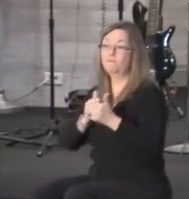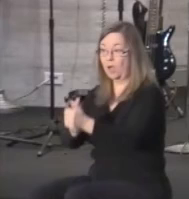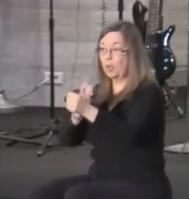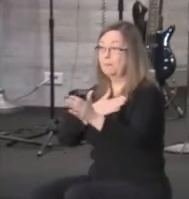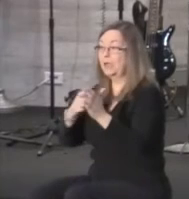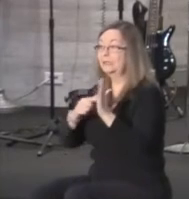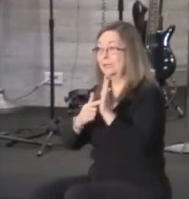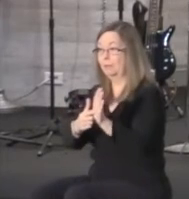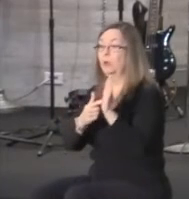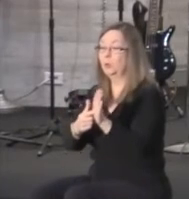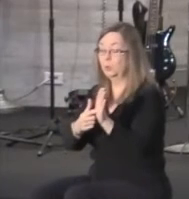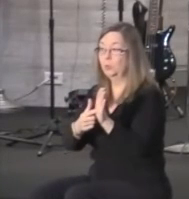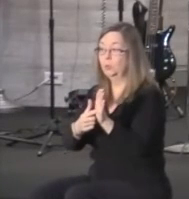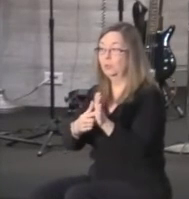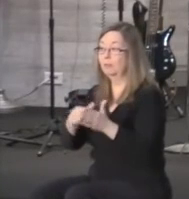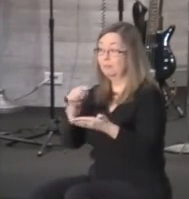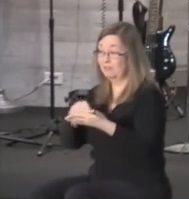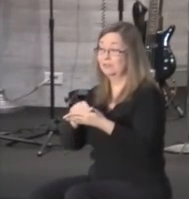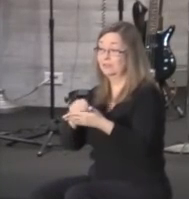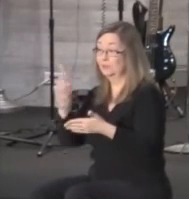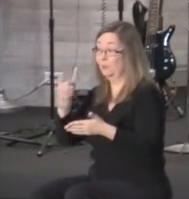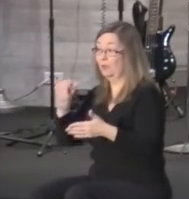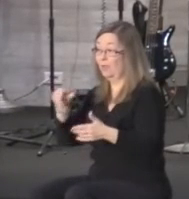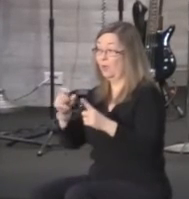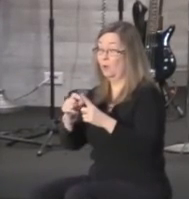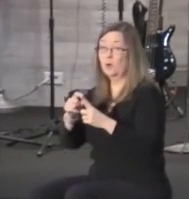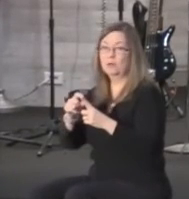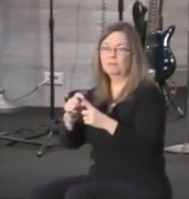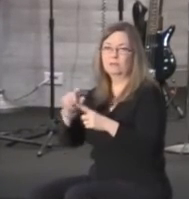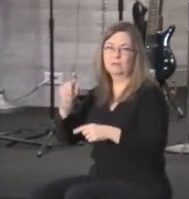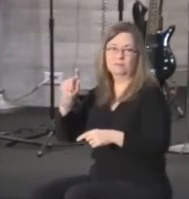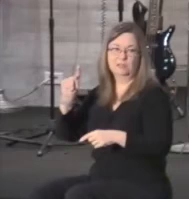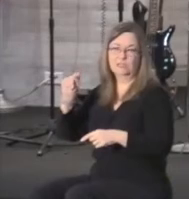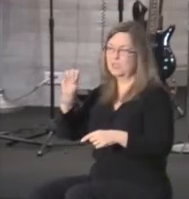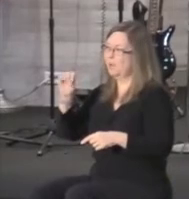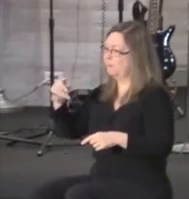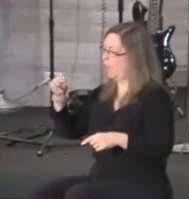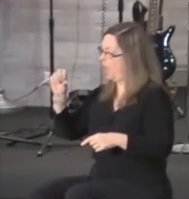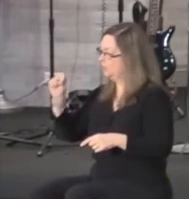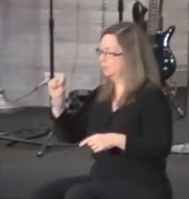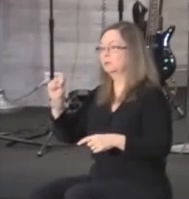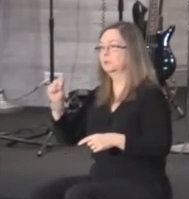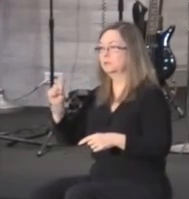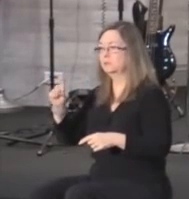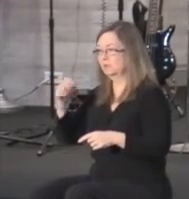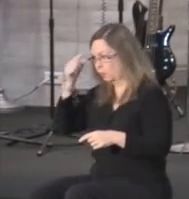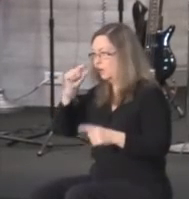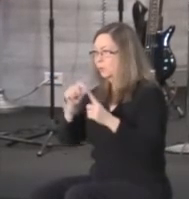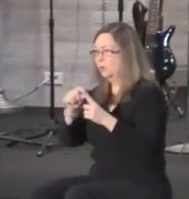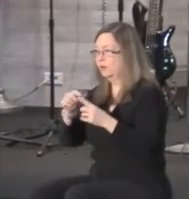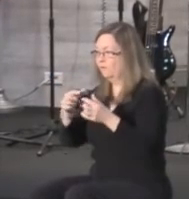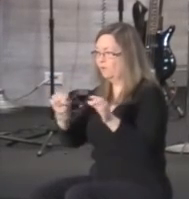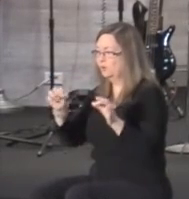my life." This is where we get that word tapas. And he uses that in verse 7.